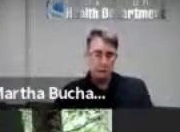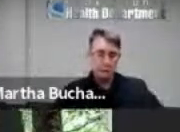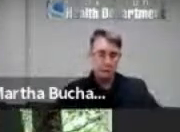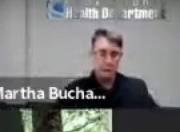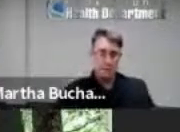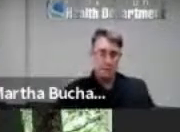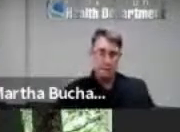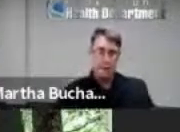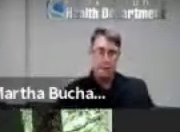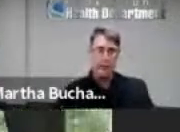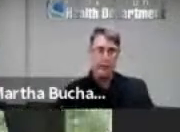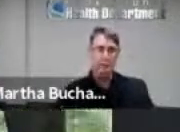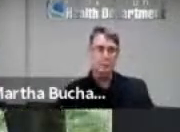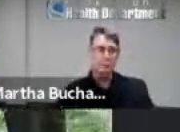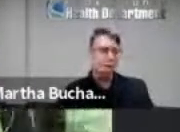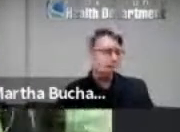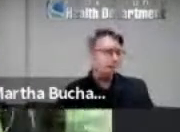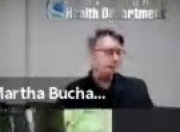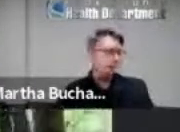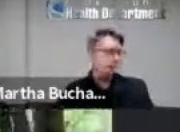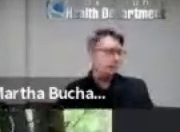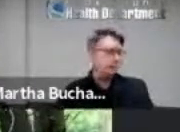Yesterday we hit a new high of